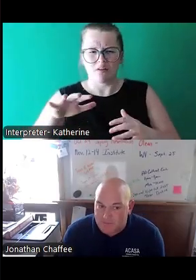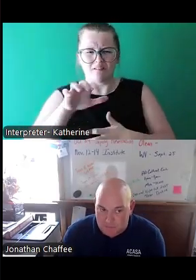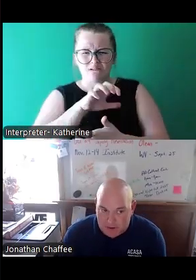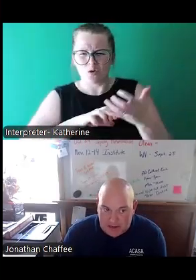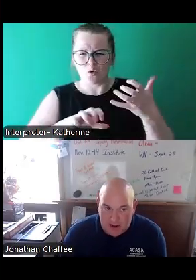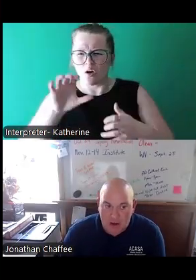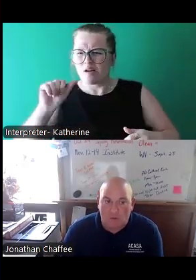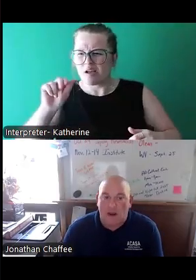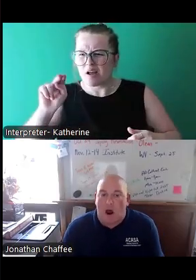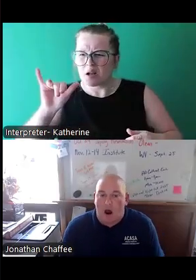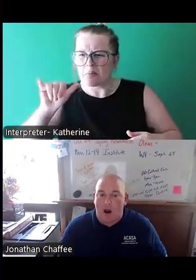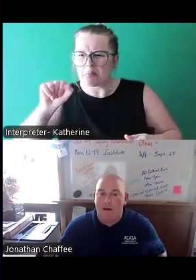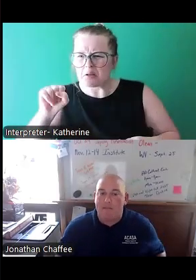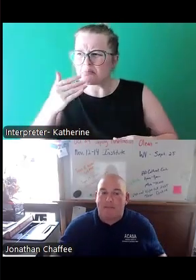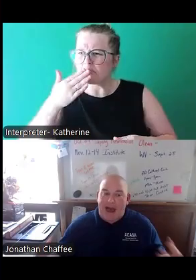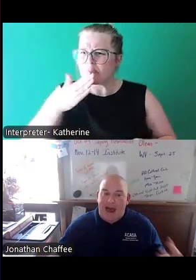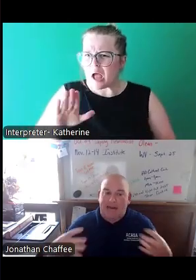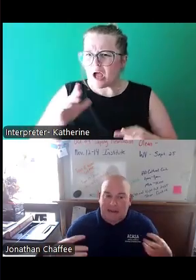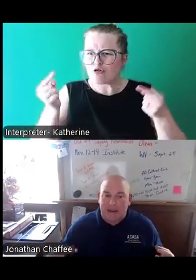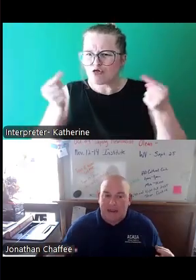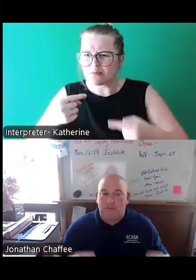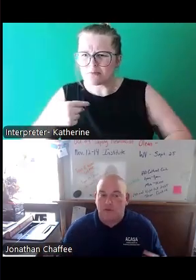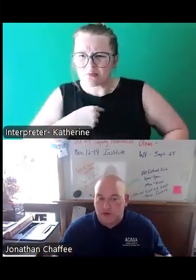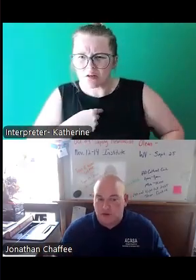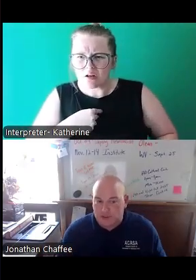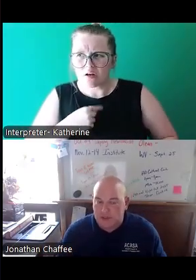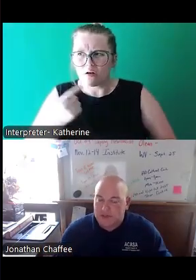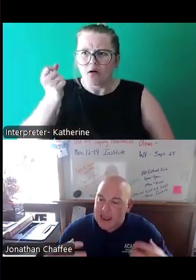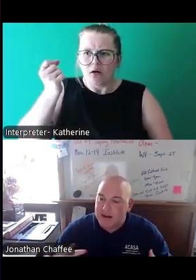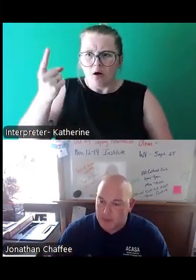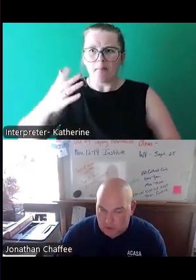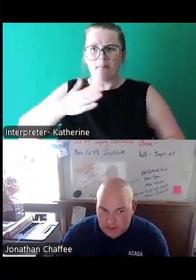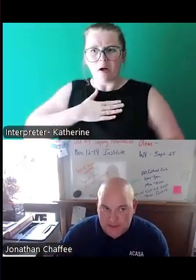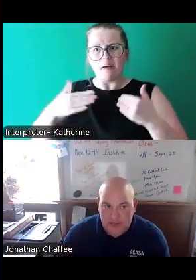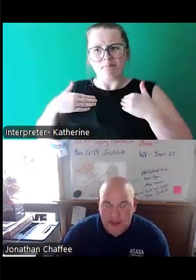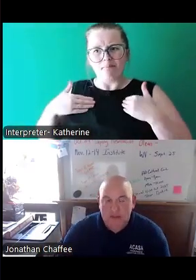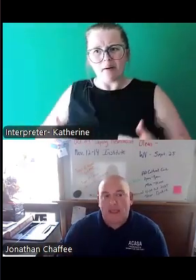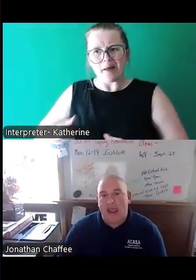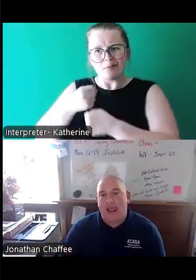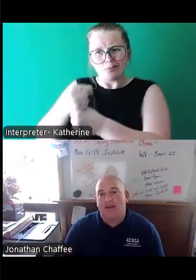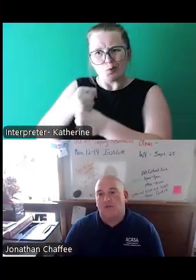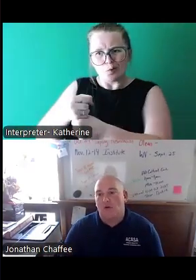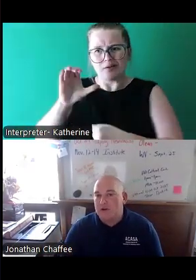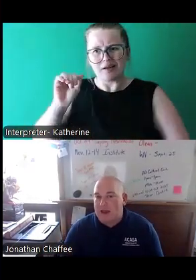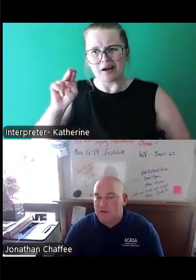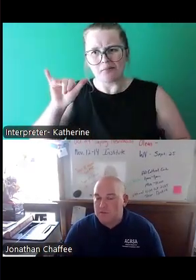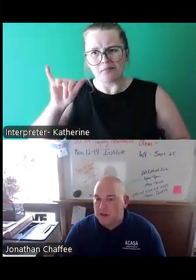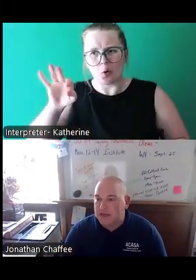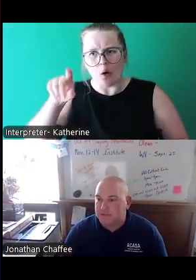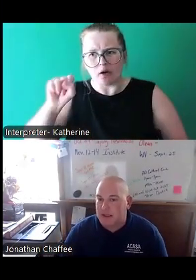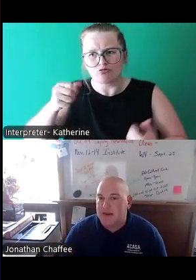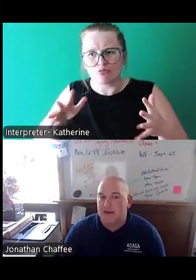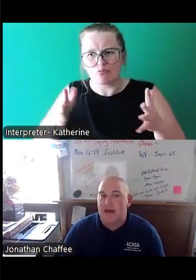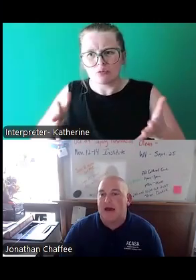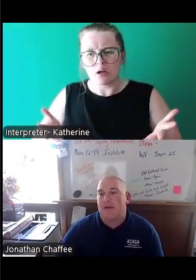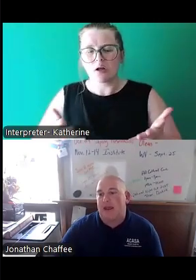bad for me when our body produces cannabinoids? And what you have to really explain to them, and I